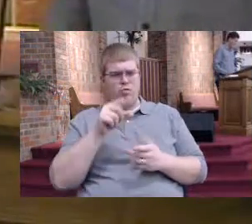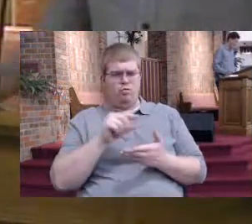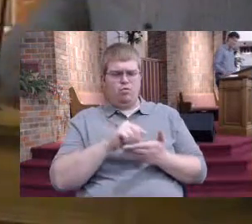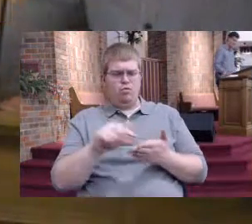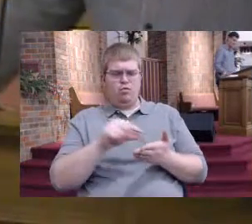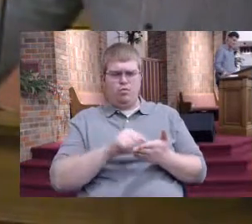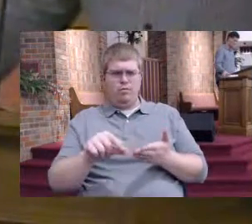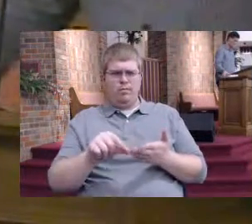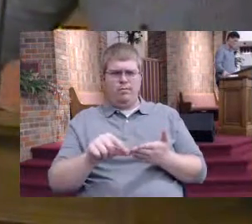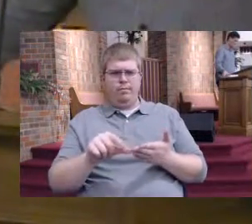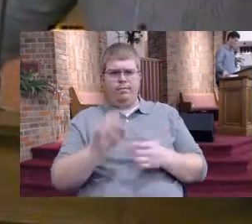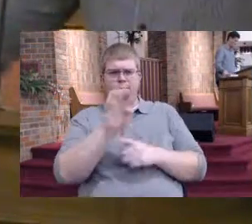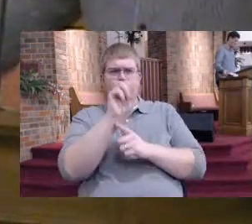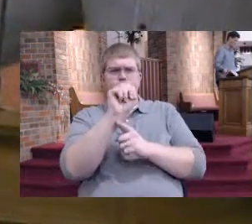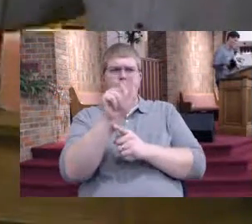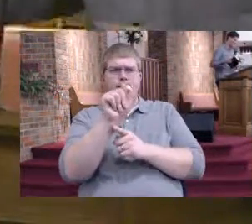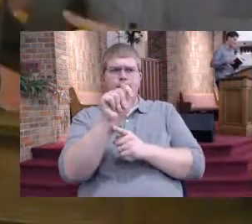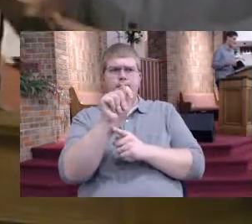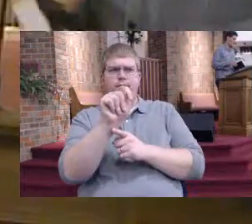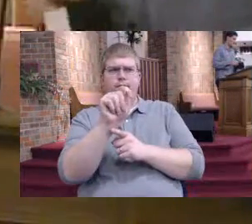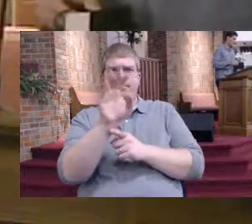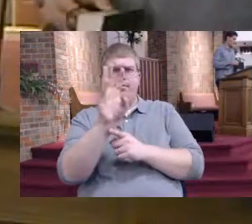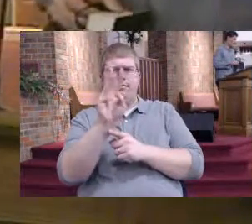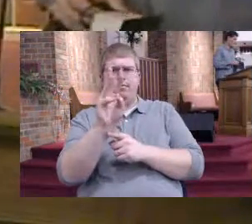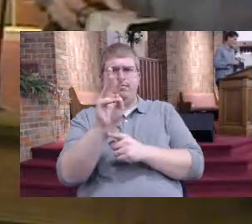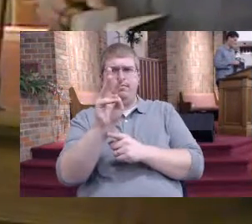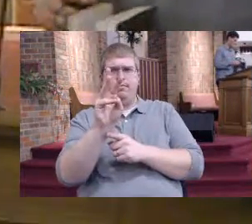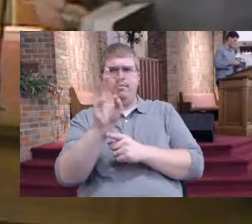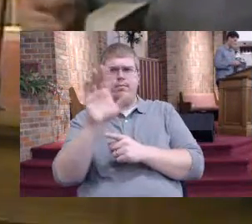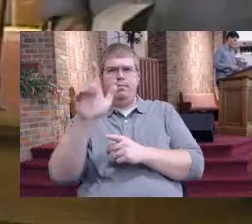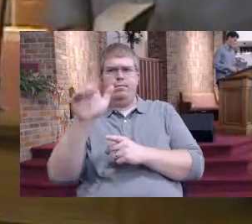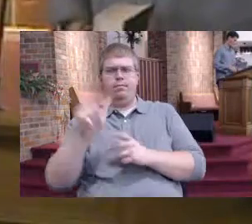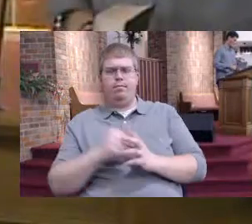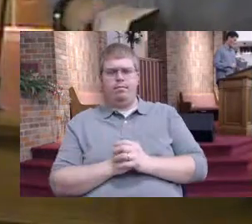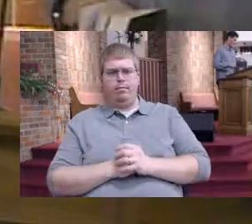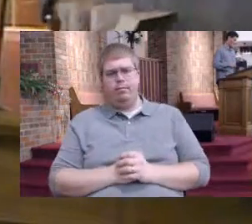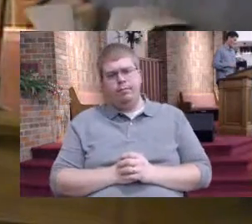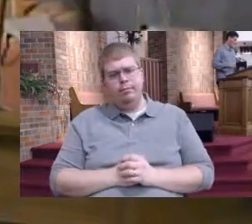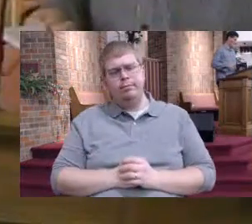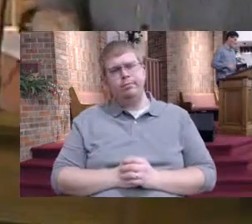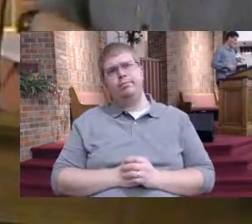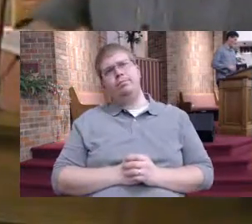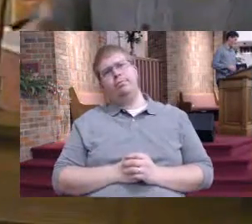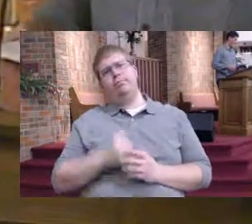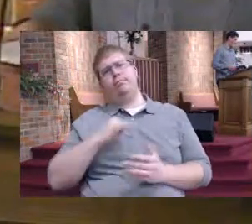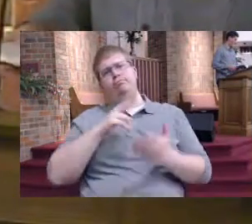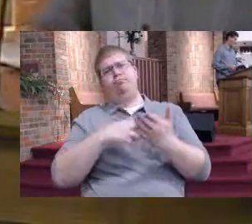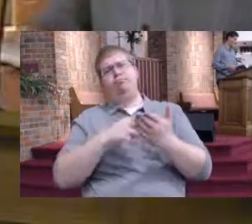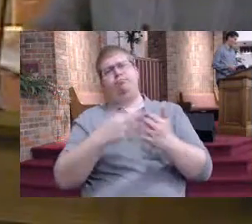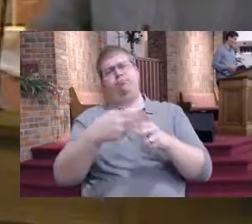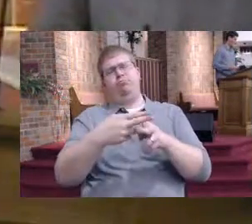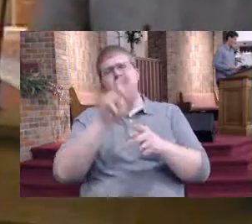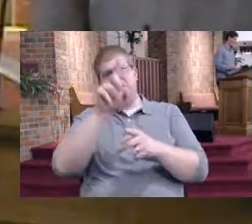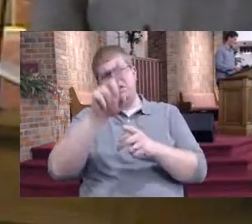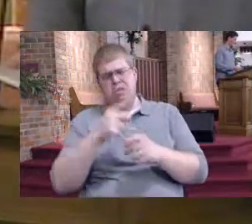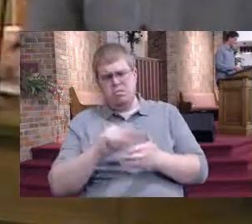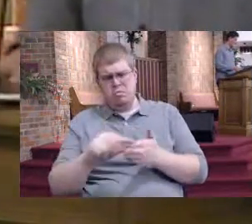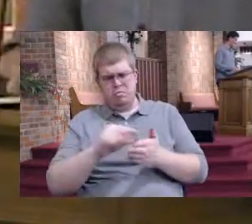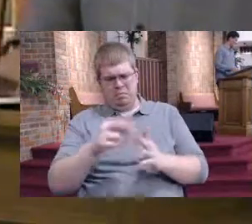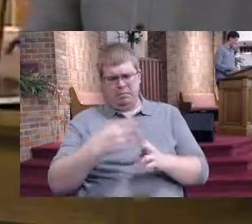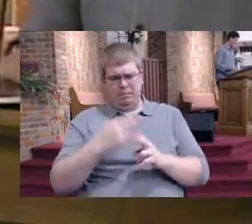in Matthew chapter 16, verse 25. I'm just going to read that quickly, just one verse,